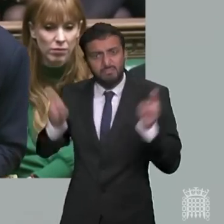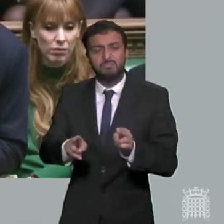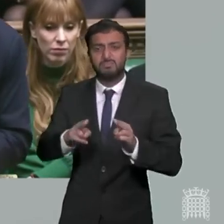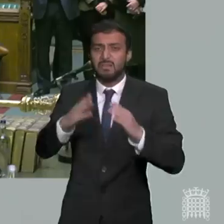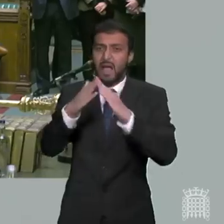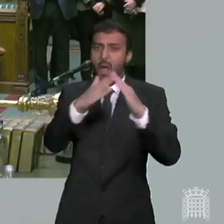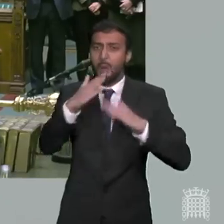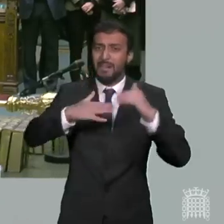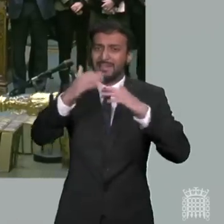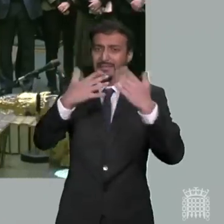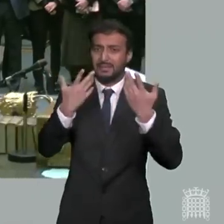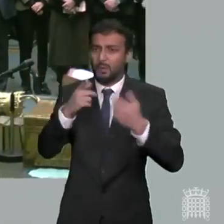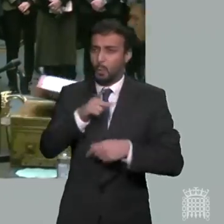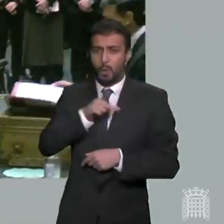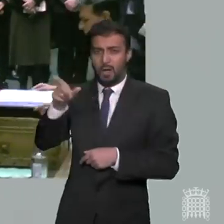through?